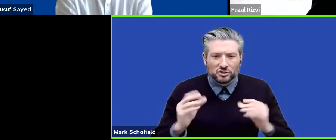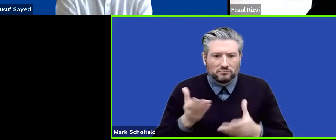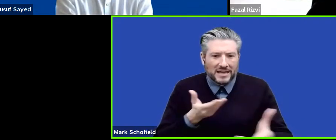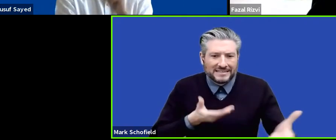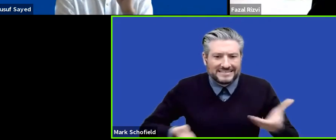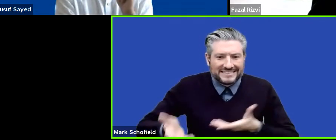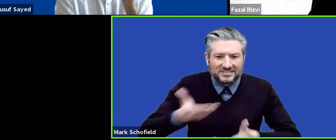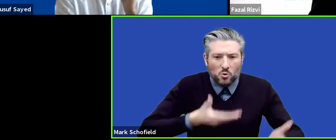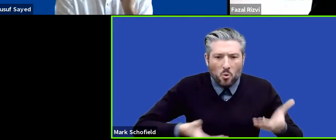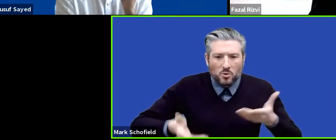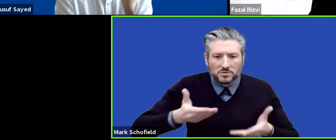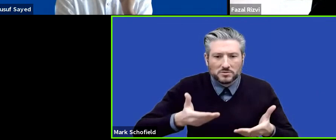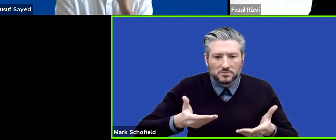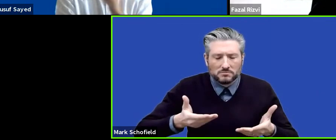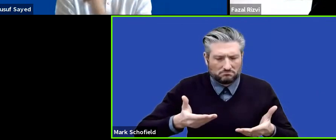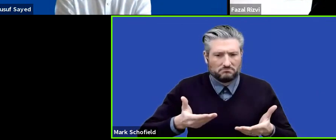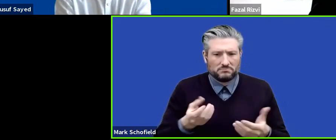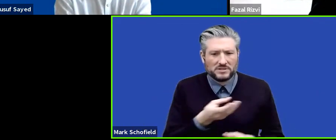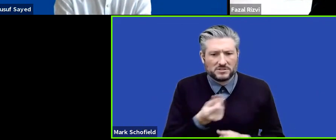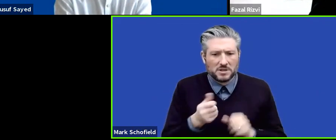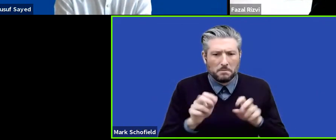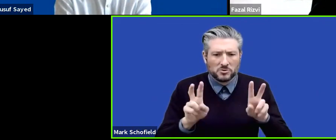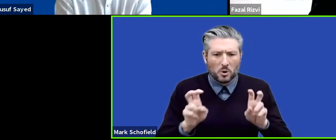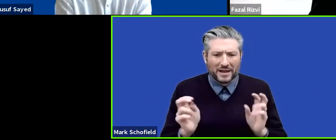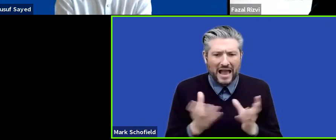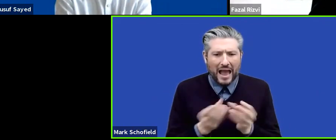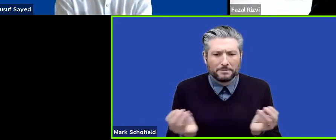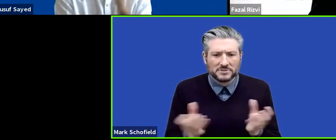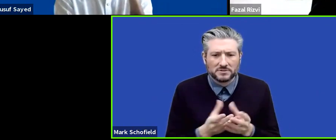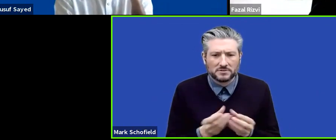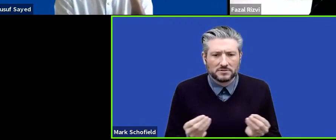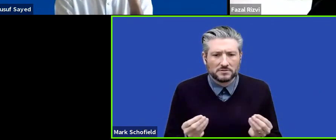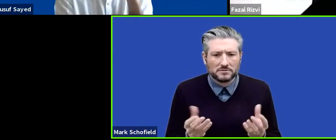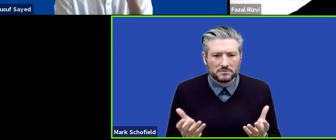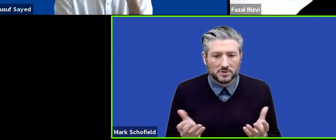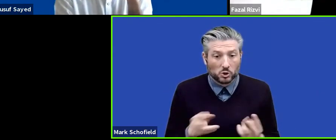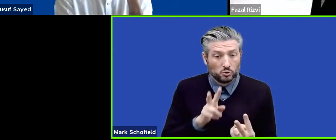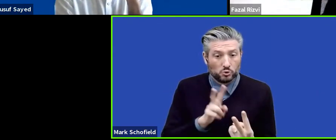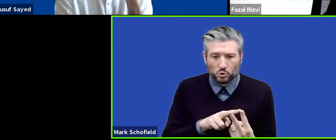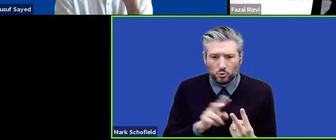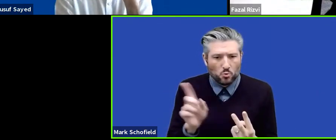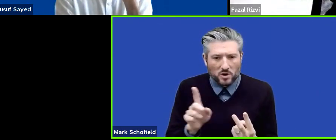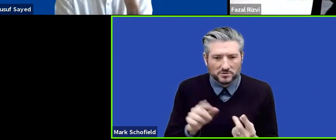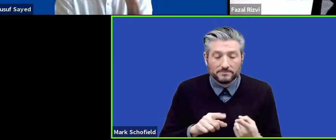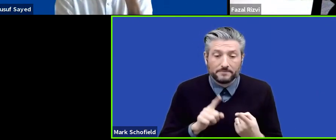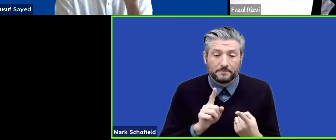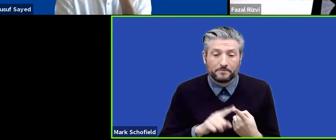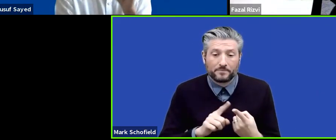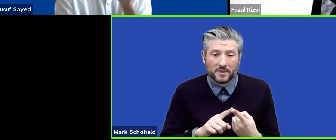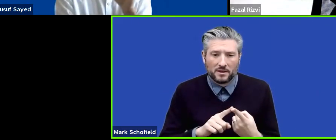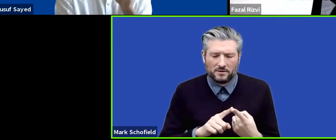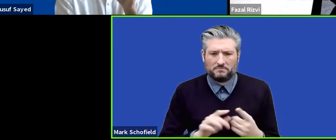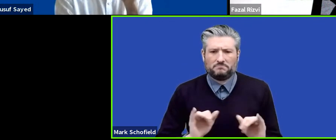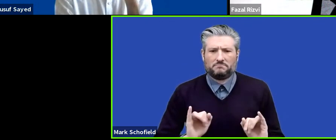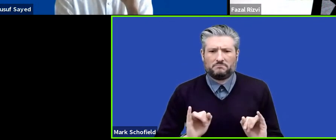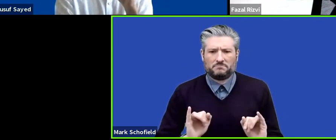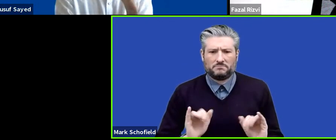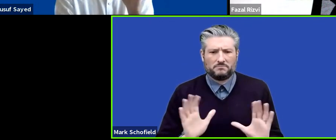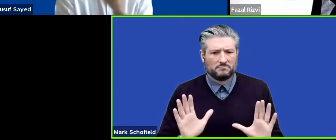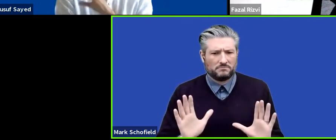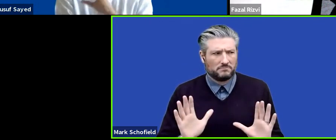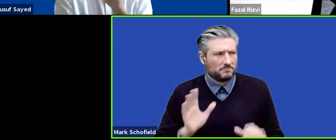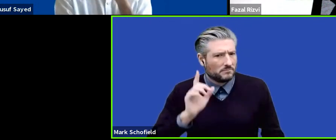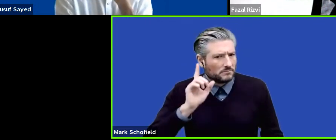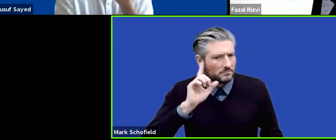the pandemic. And there are two notable ones I want you to reflect on. One, there's been a remarkable silence